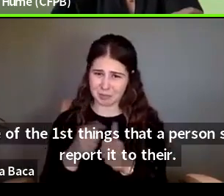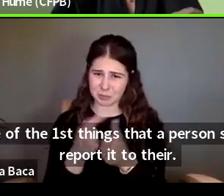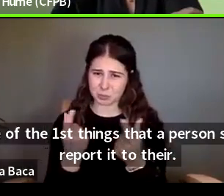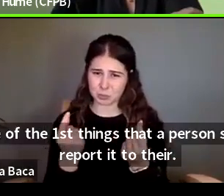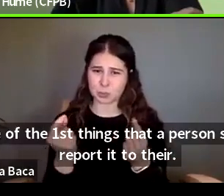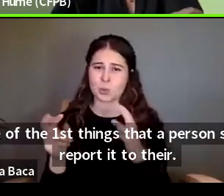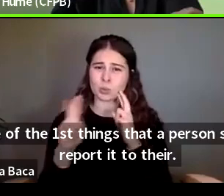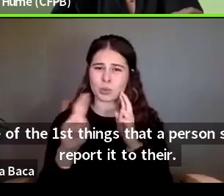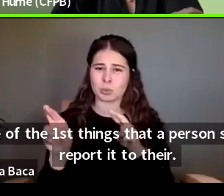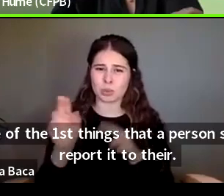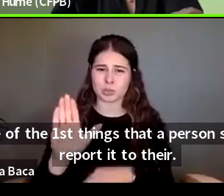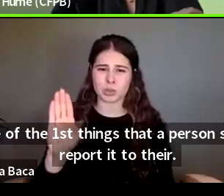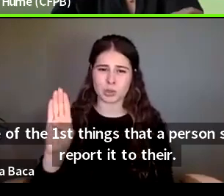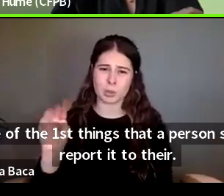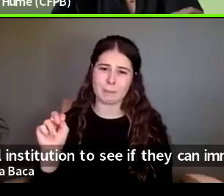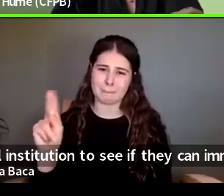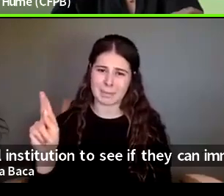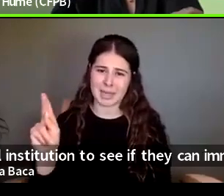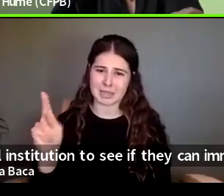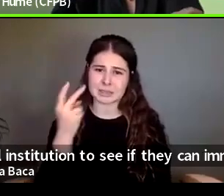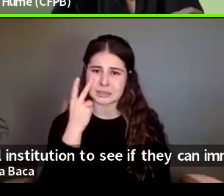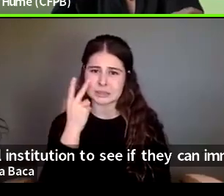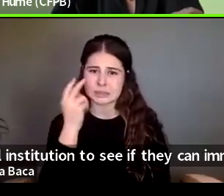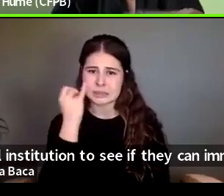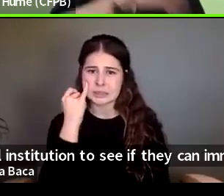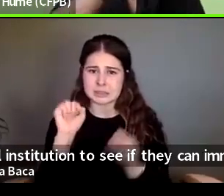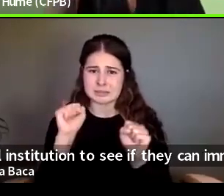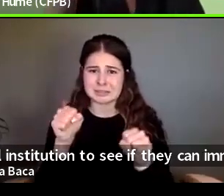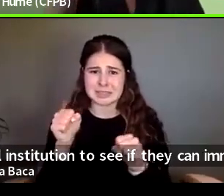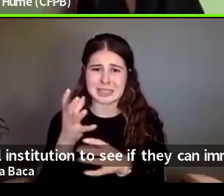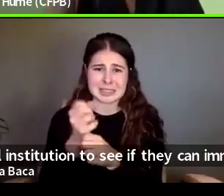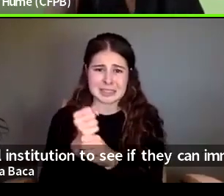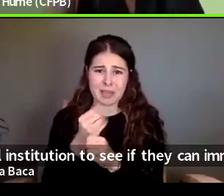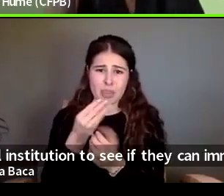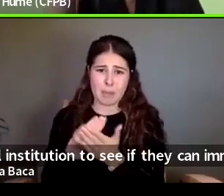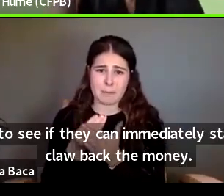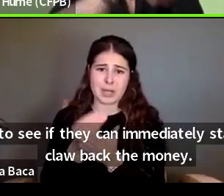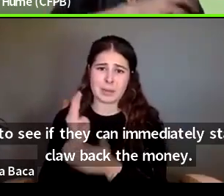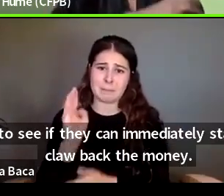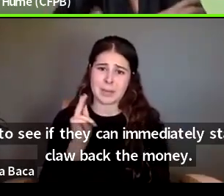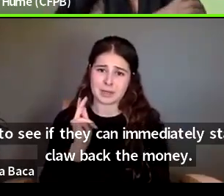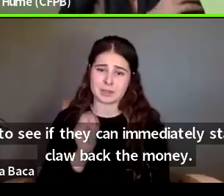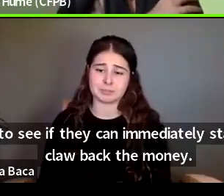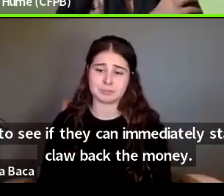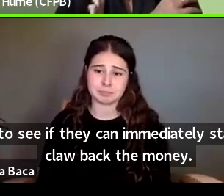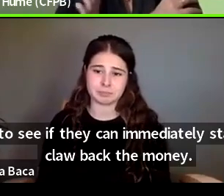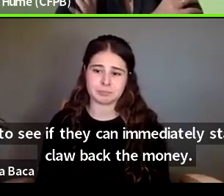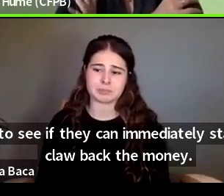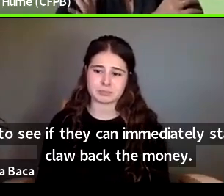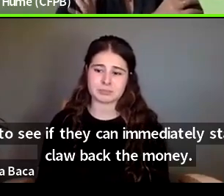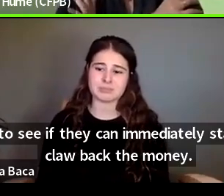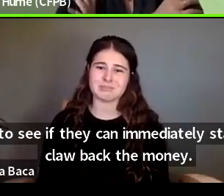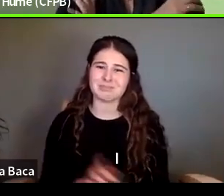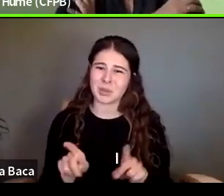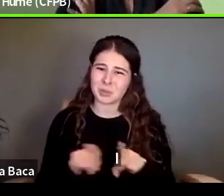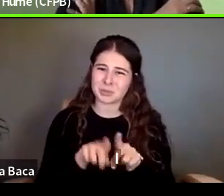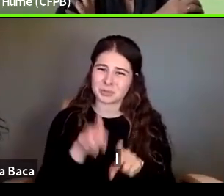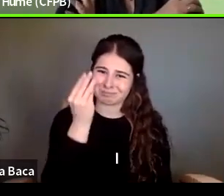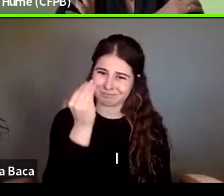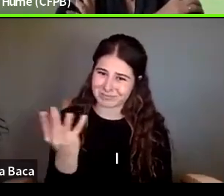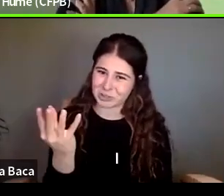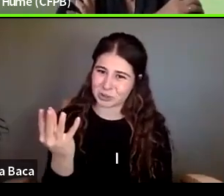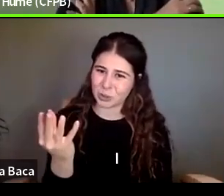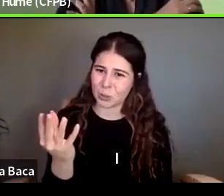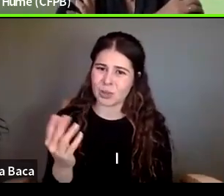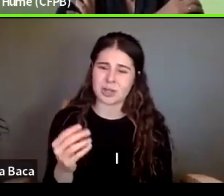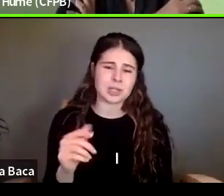if they can immediately start to try to claw back the money. I should also just preface by saying that there should be no